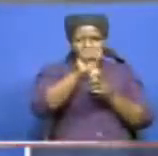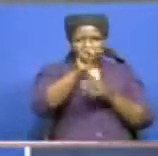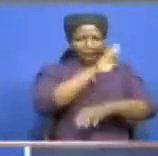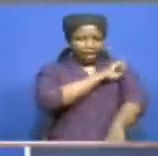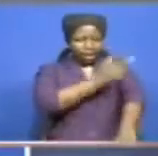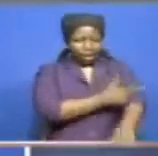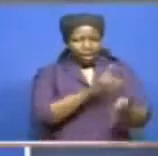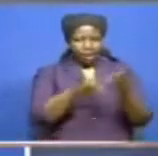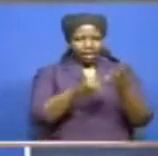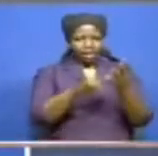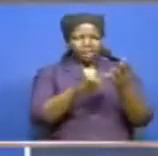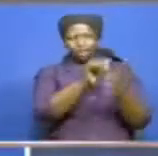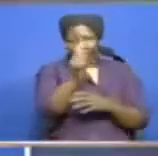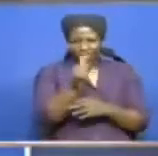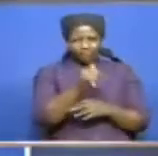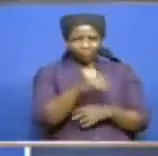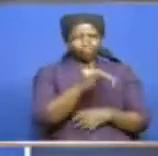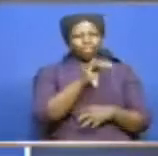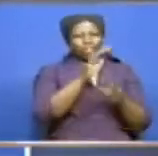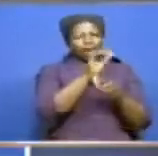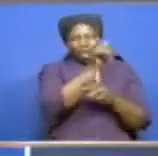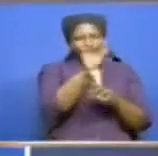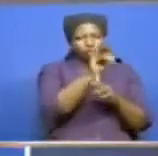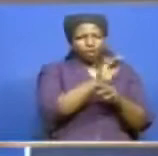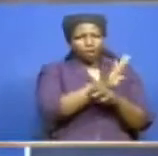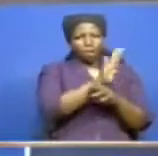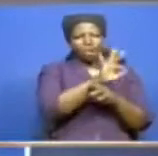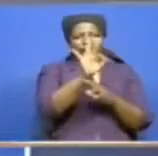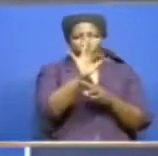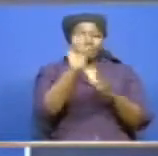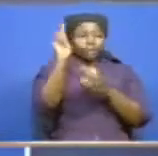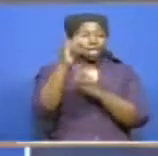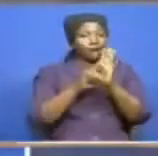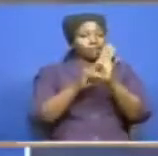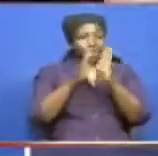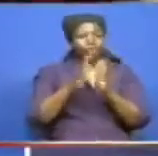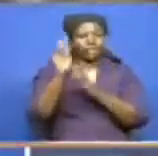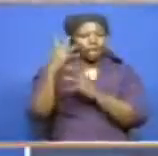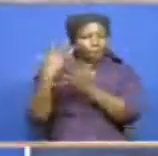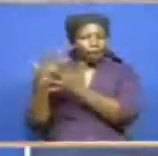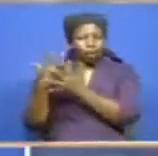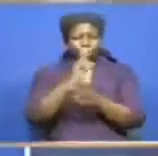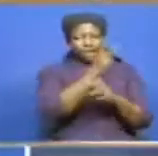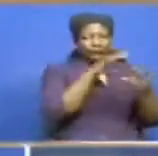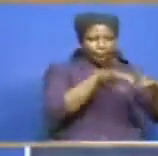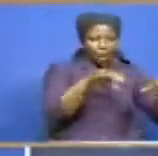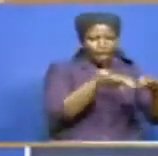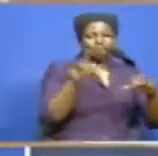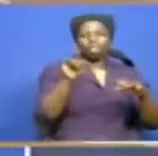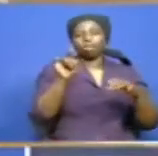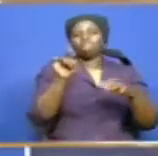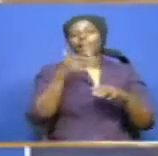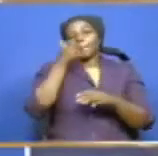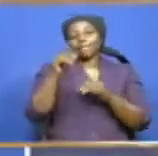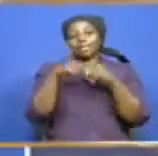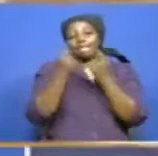ASEC Mimosa, and AS Duane of Burkina Faso. Kenya's representatives, Kenya Prisons and Kenya Pipeline, are tipped among favorites